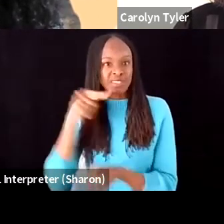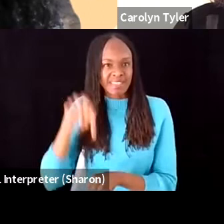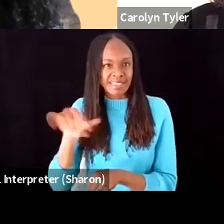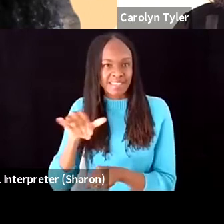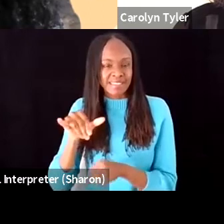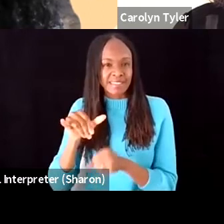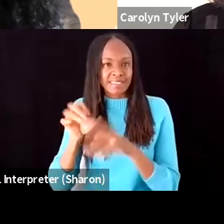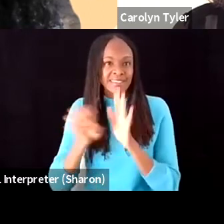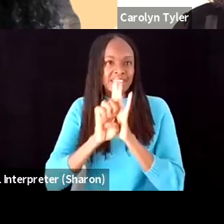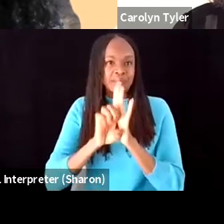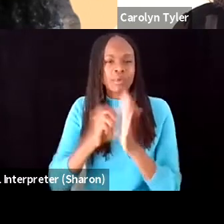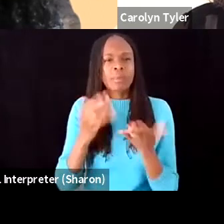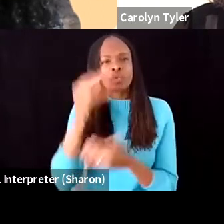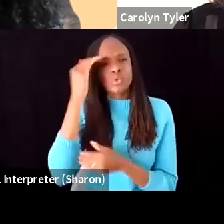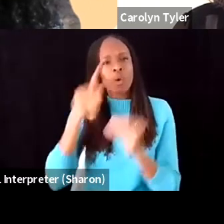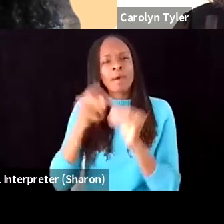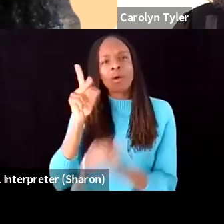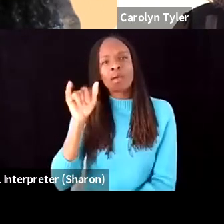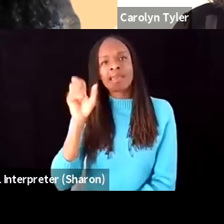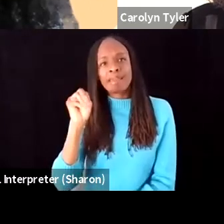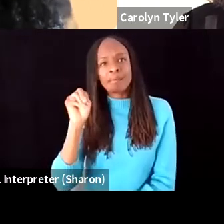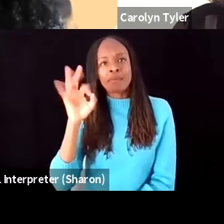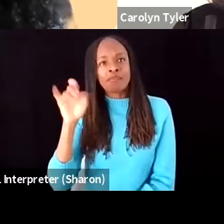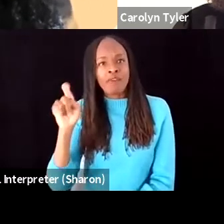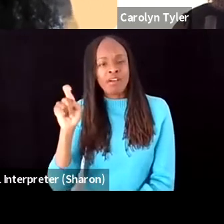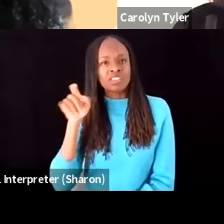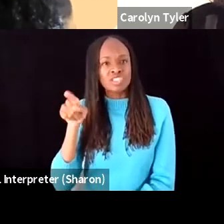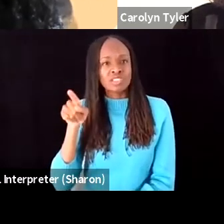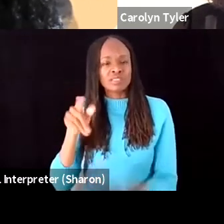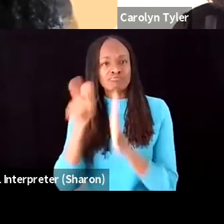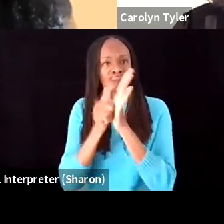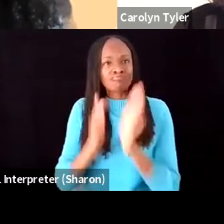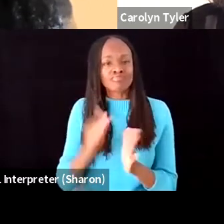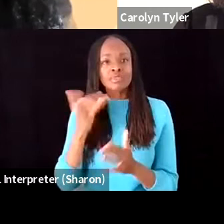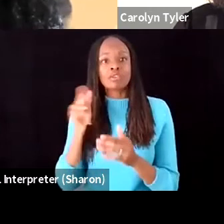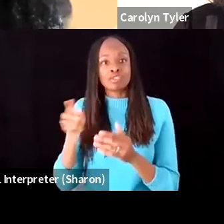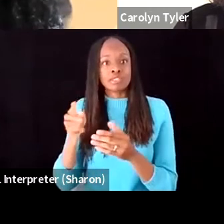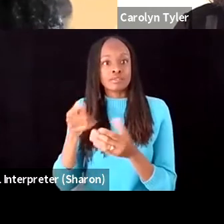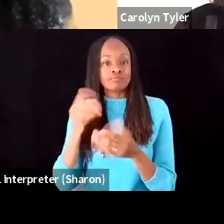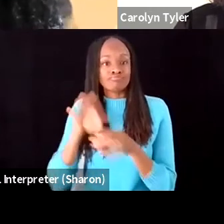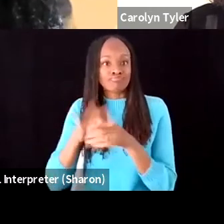probably have heard of Kim Foxx, who is the Cook County State's attorney, and she just was up for re-election. She famously